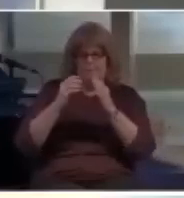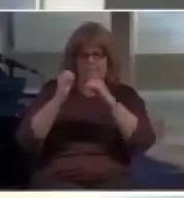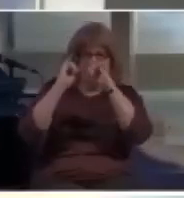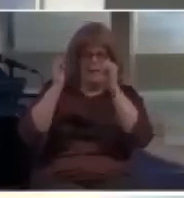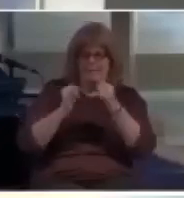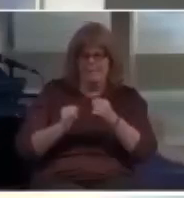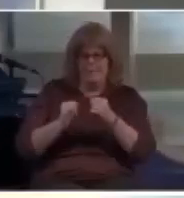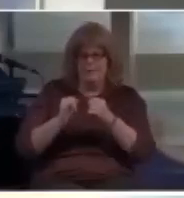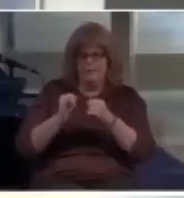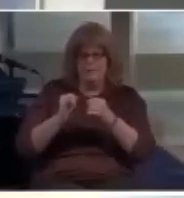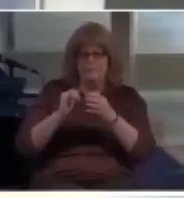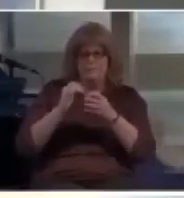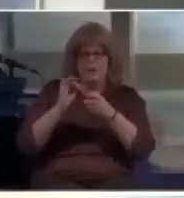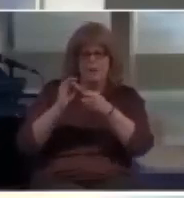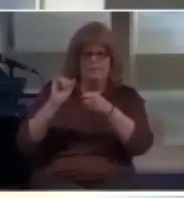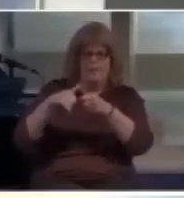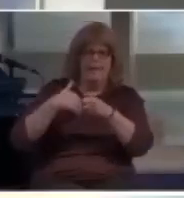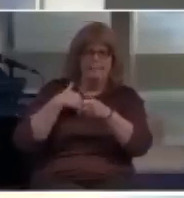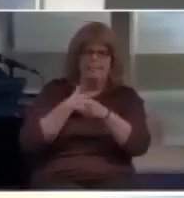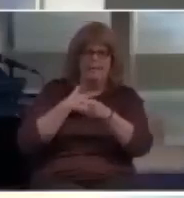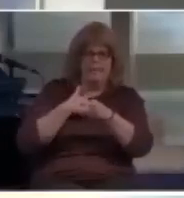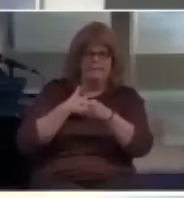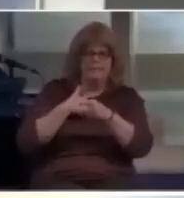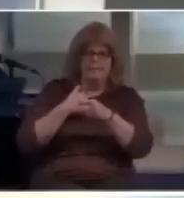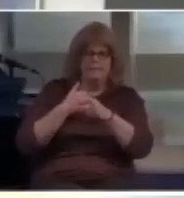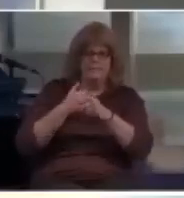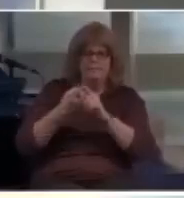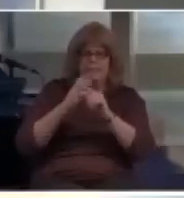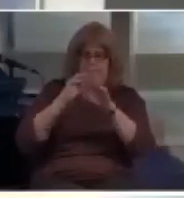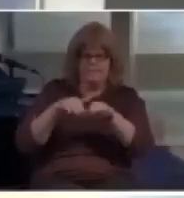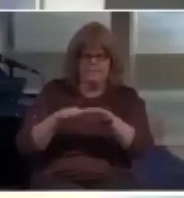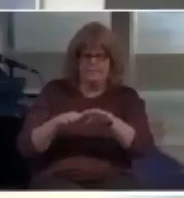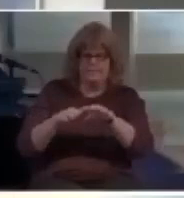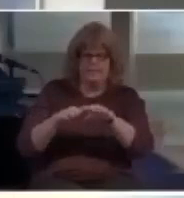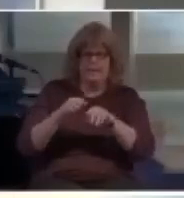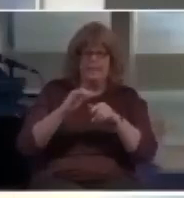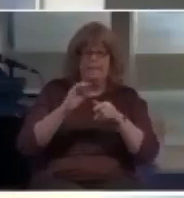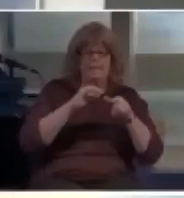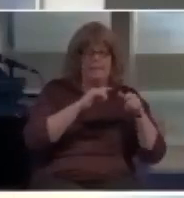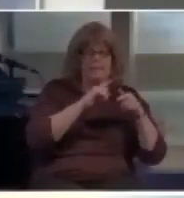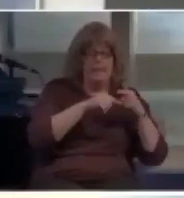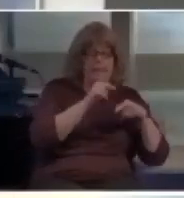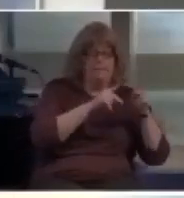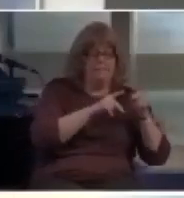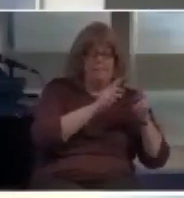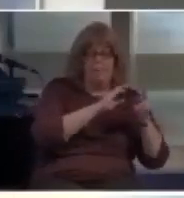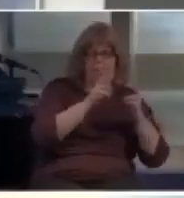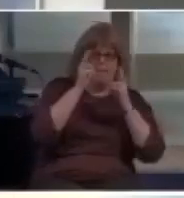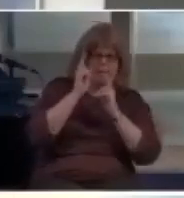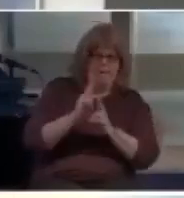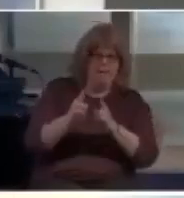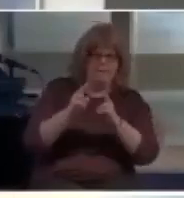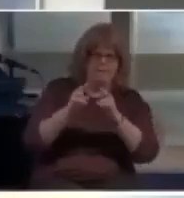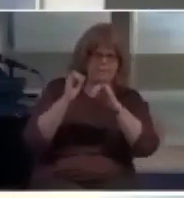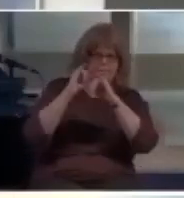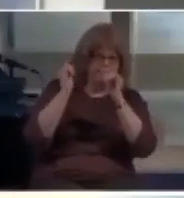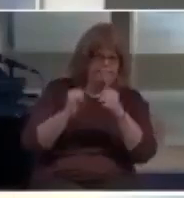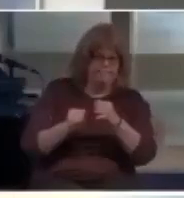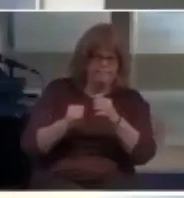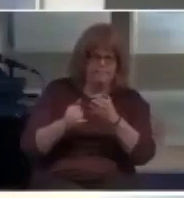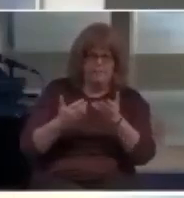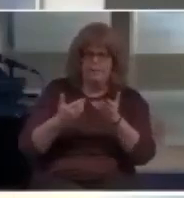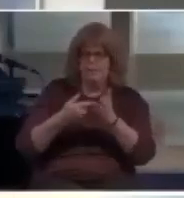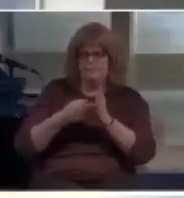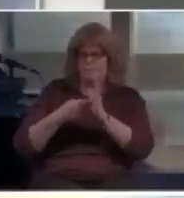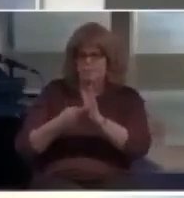of the beast to which people will give their honor and express